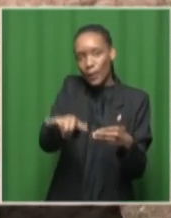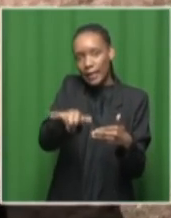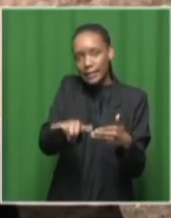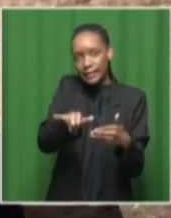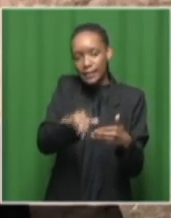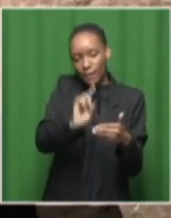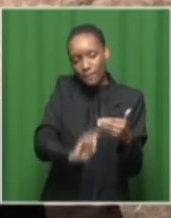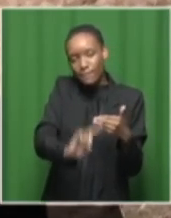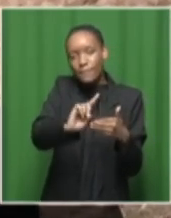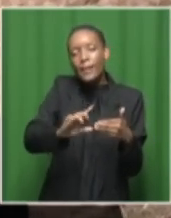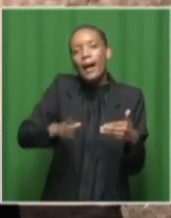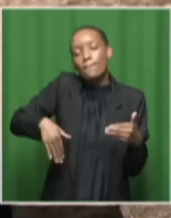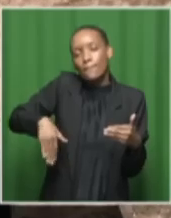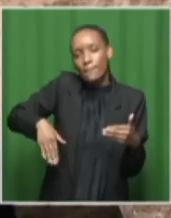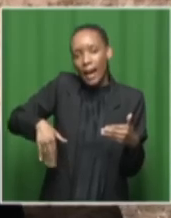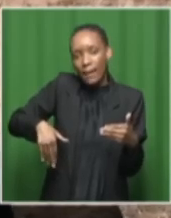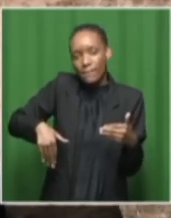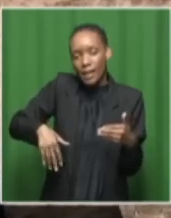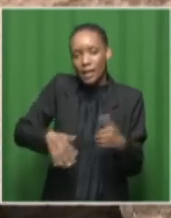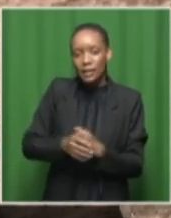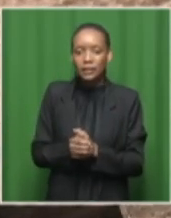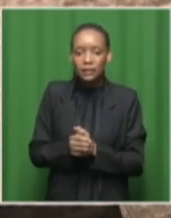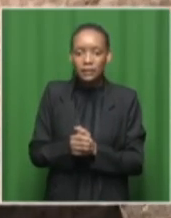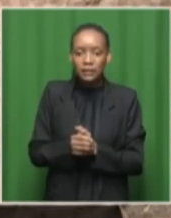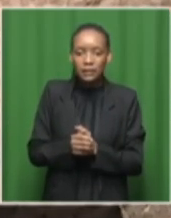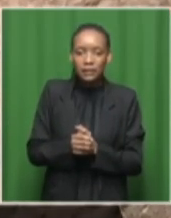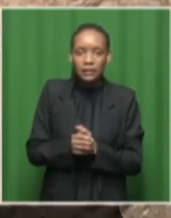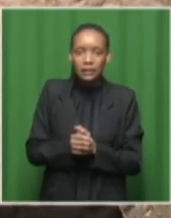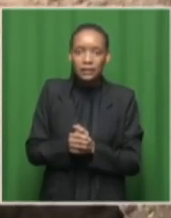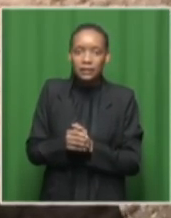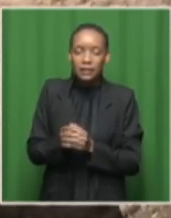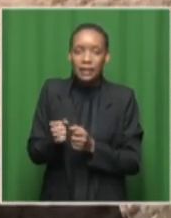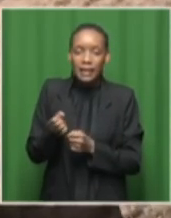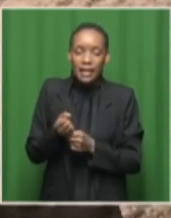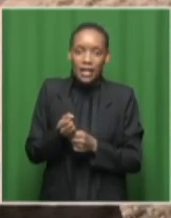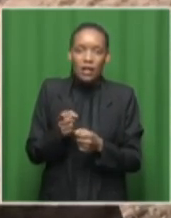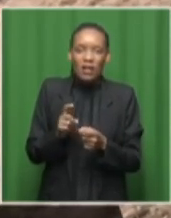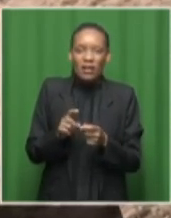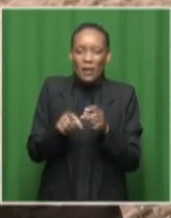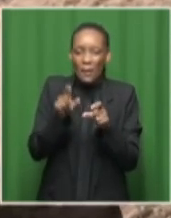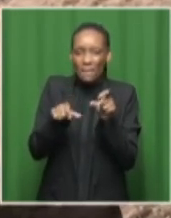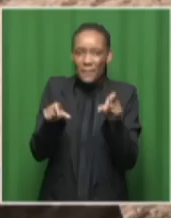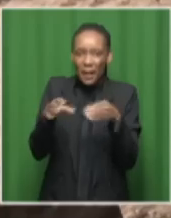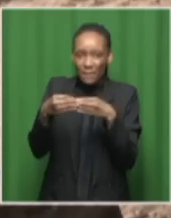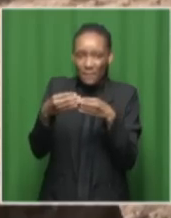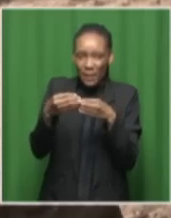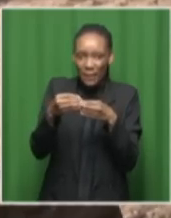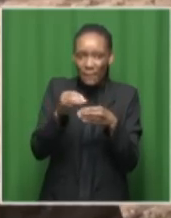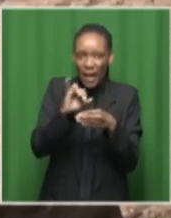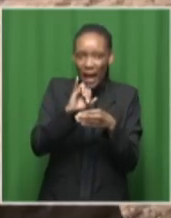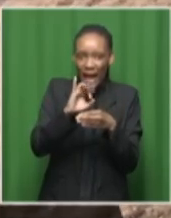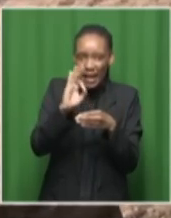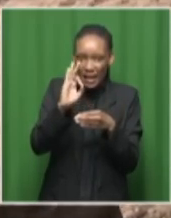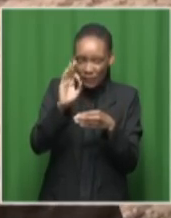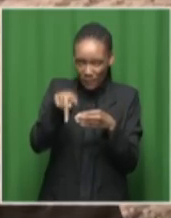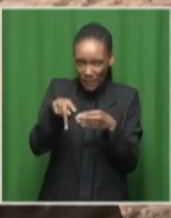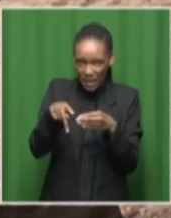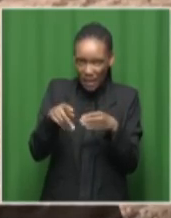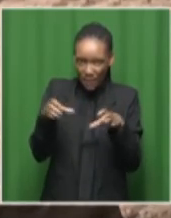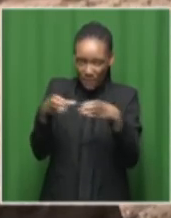home. There's quite a number of even the dignitaries from the, his party have started to converge in here. I've